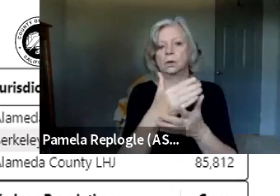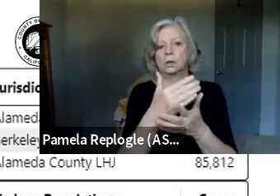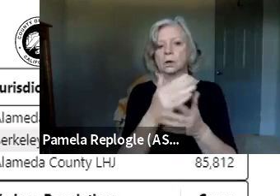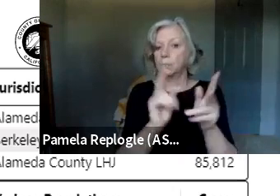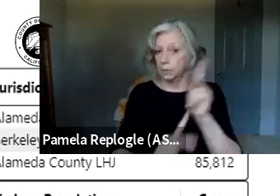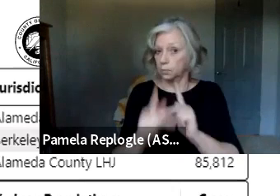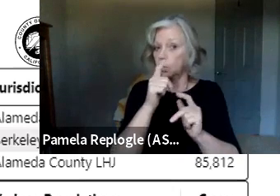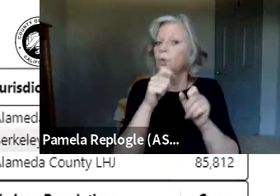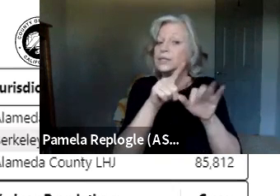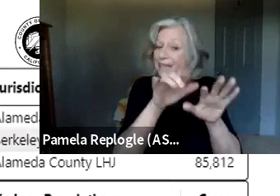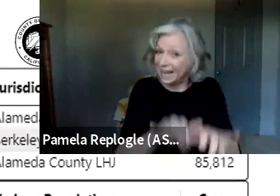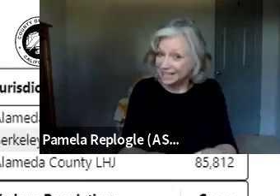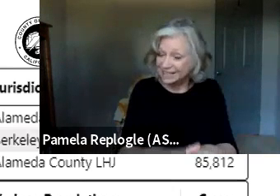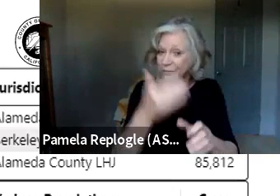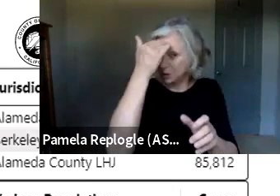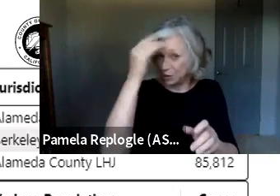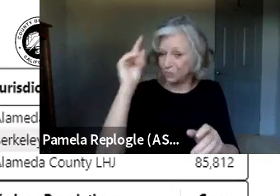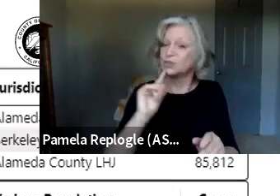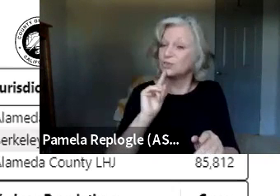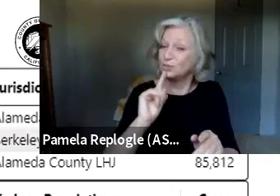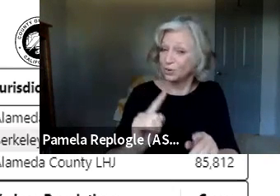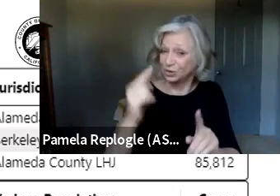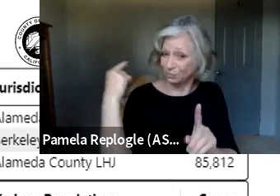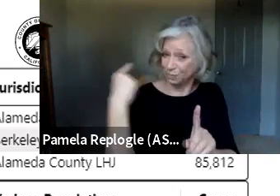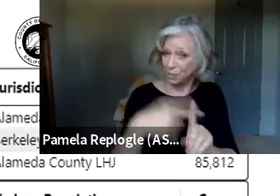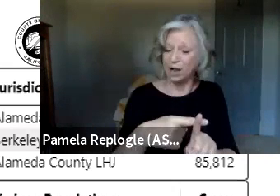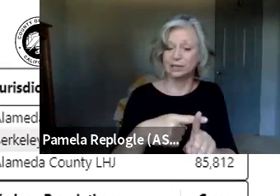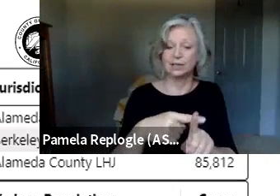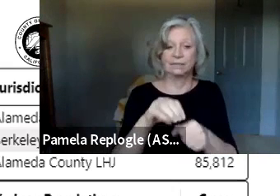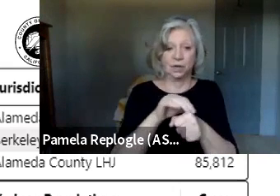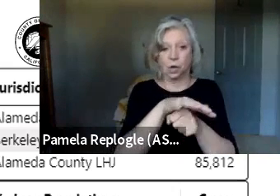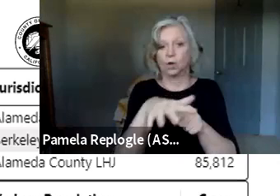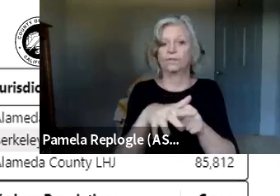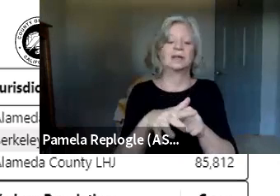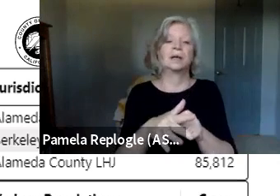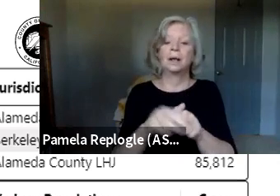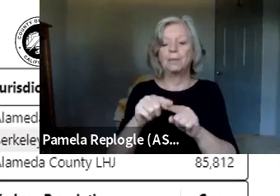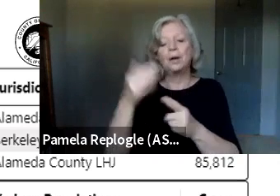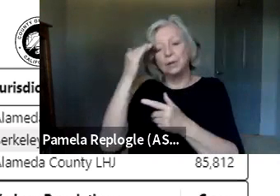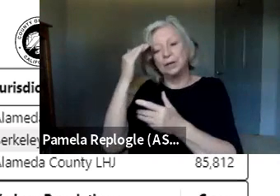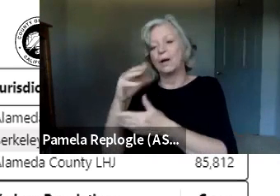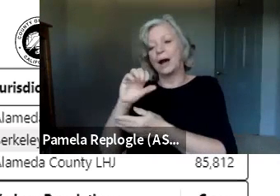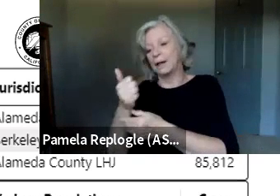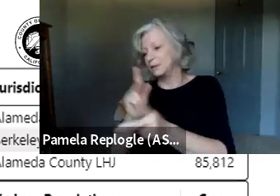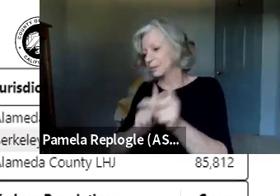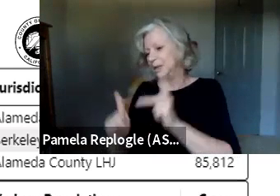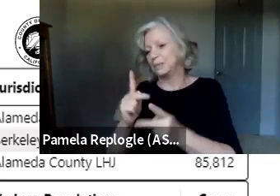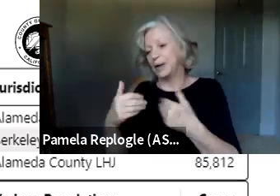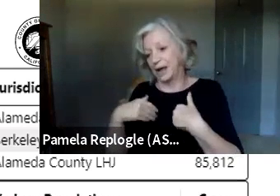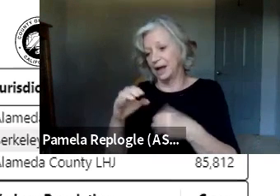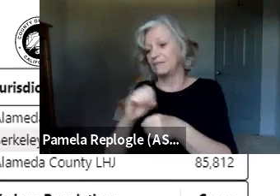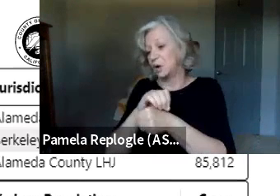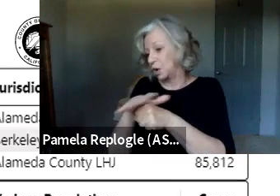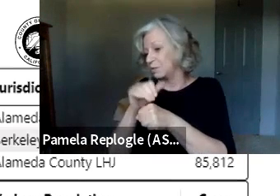tested. We know that COVID has affected more people than this. Not everybody gets